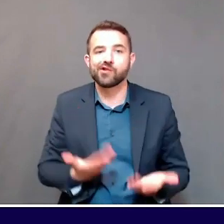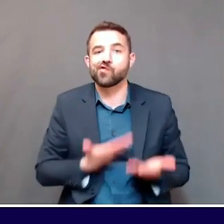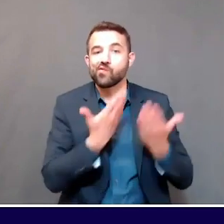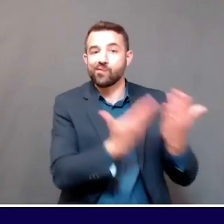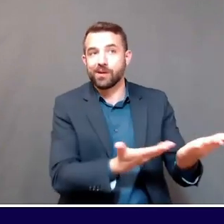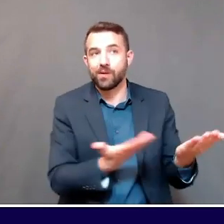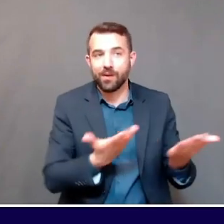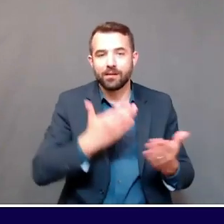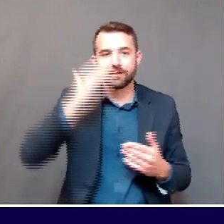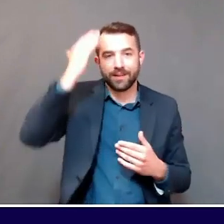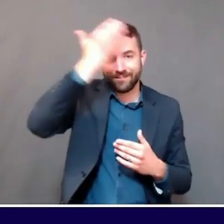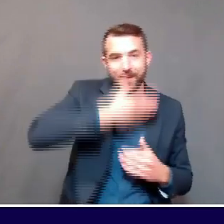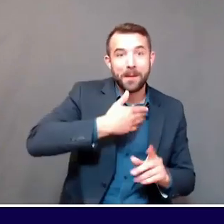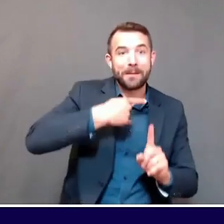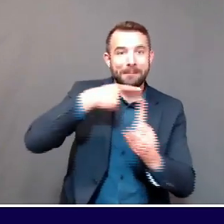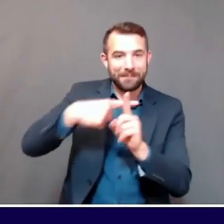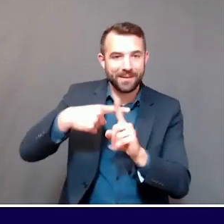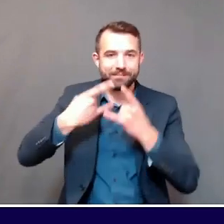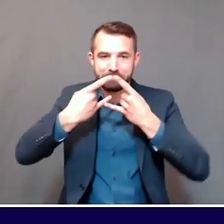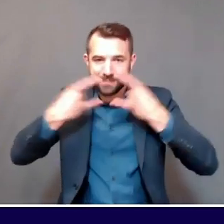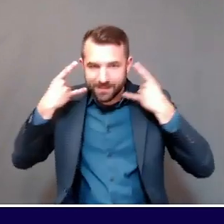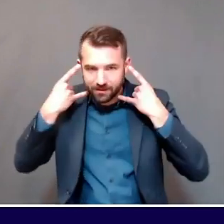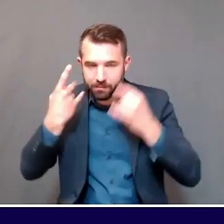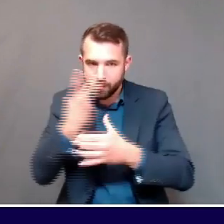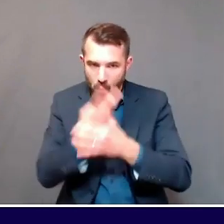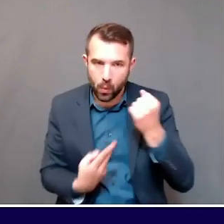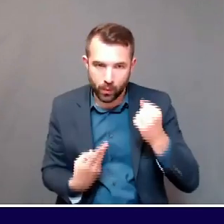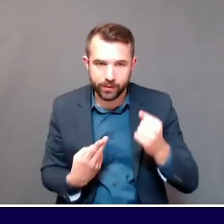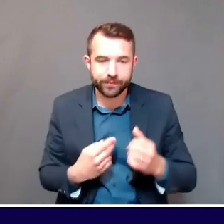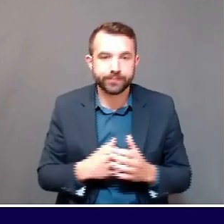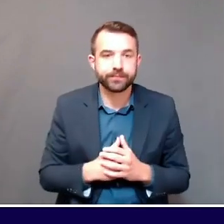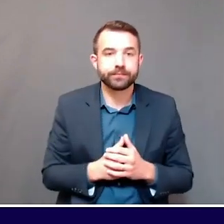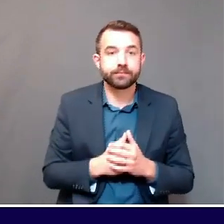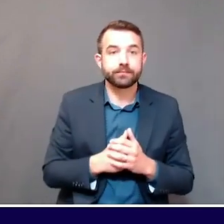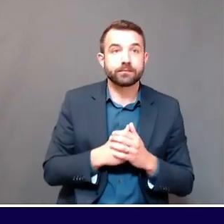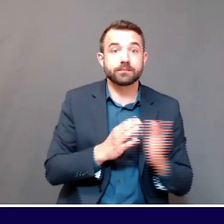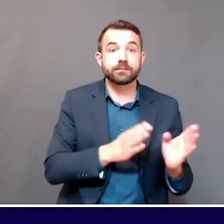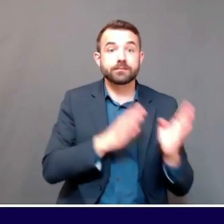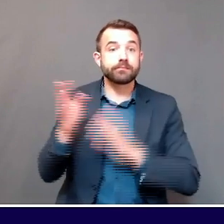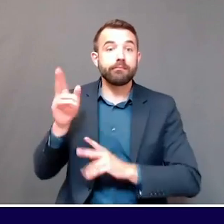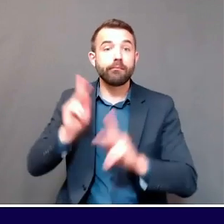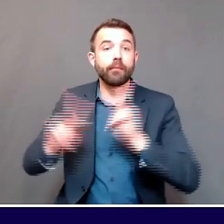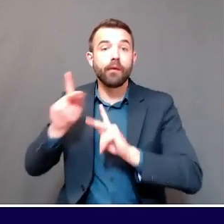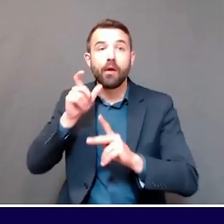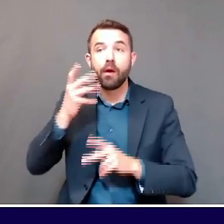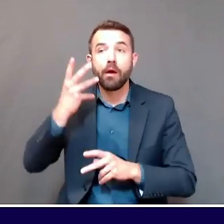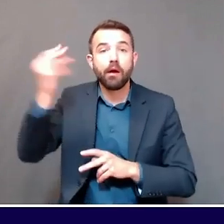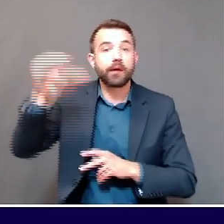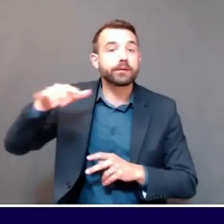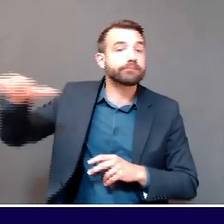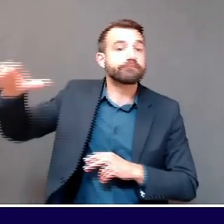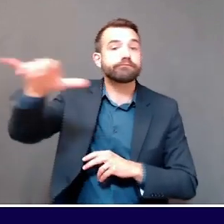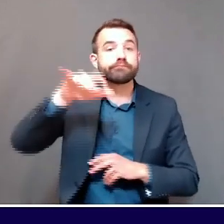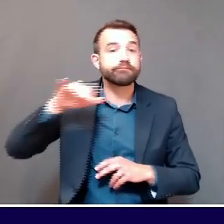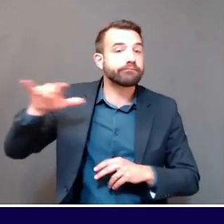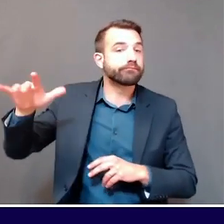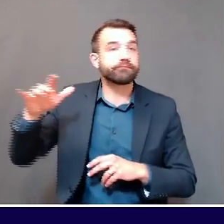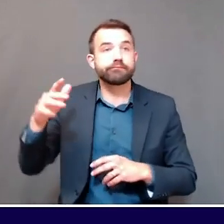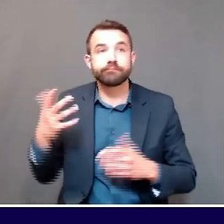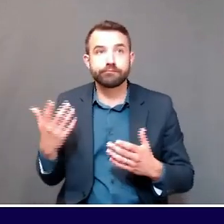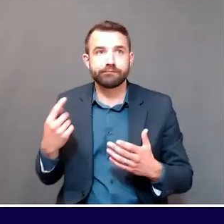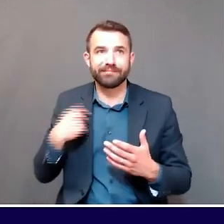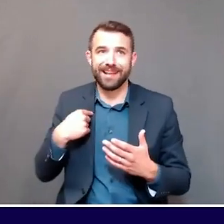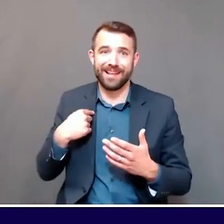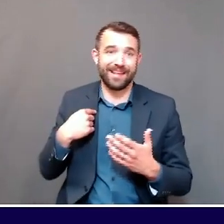surgical mask. But for individuals out there, either is very good. Face shields, I think, have two benefits